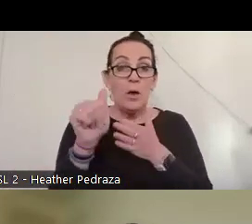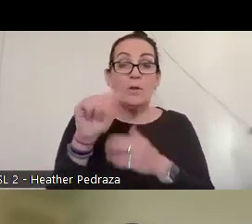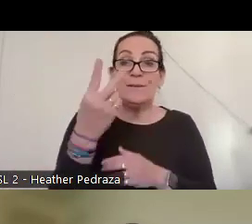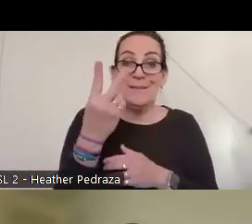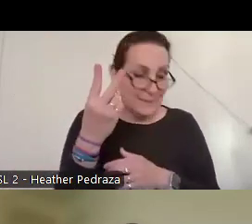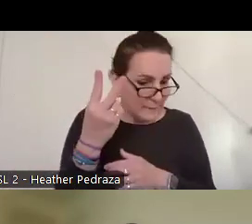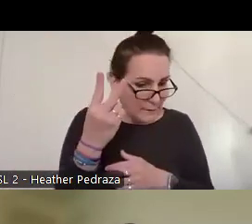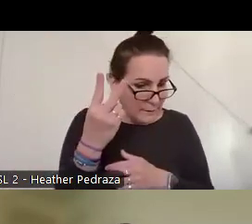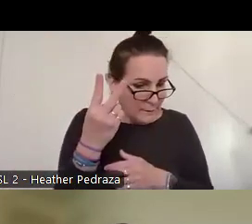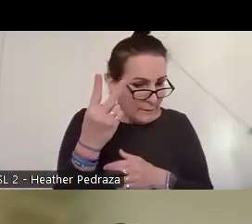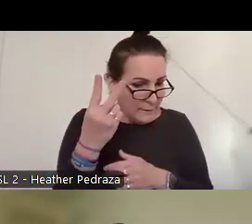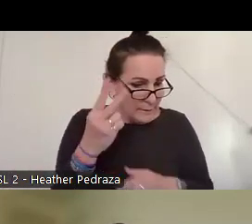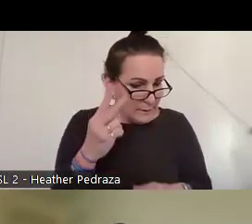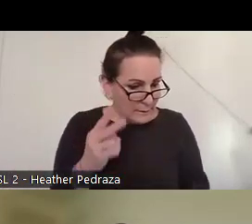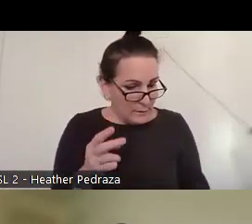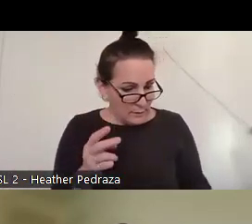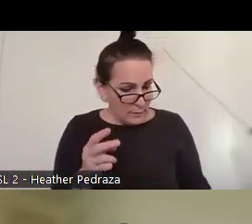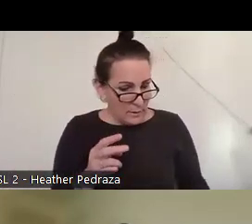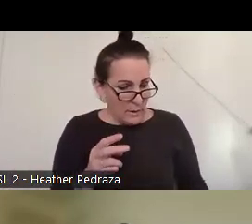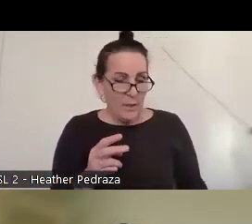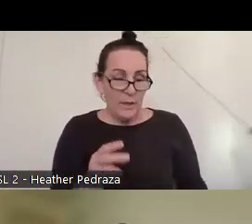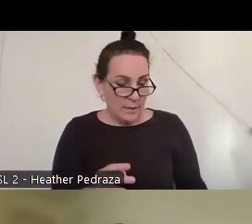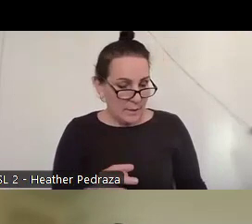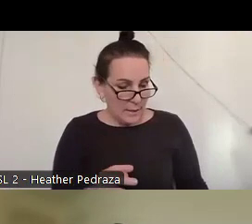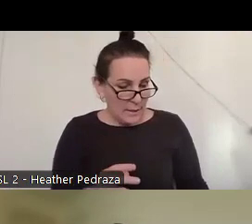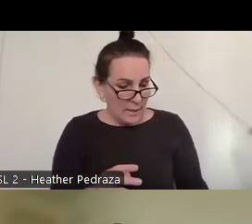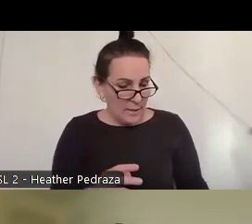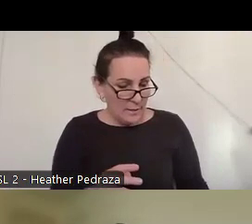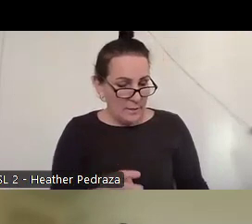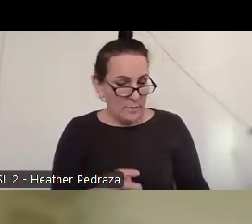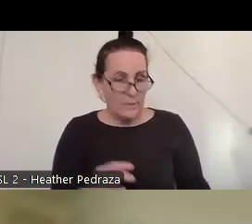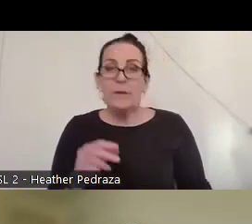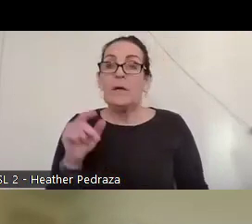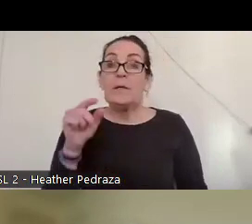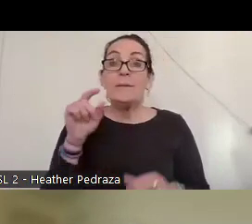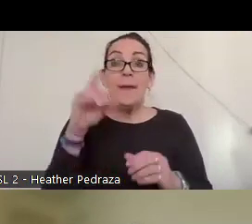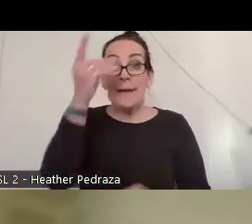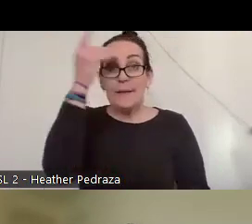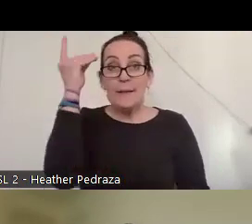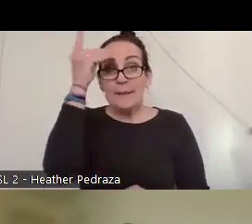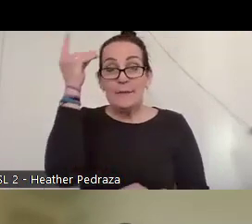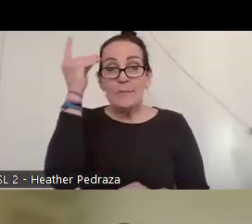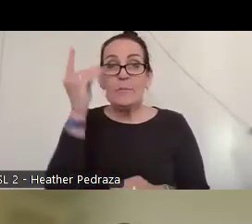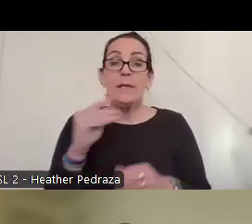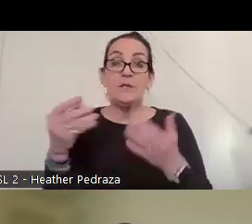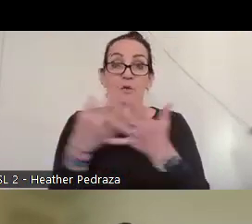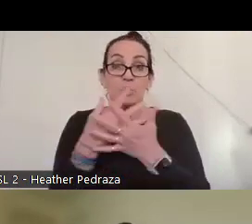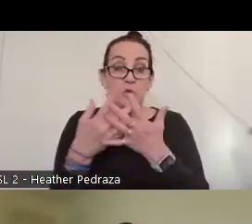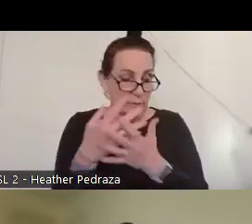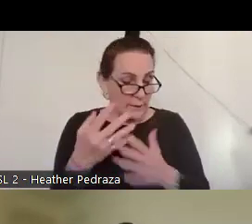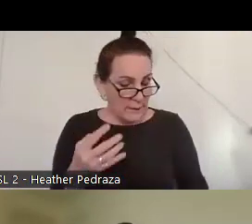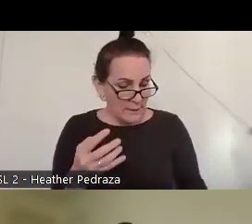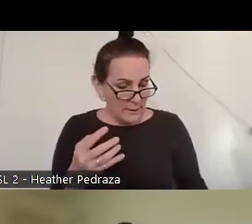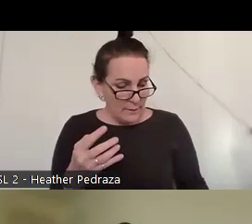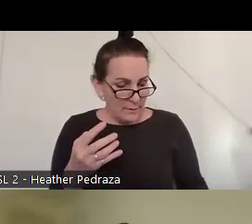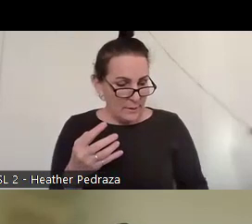about. And this is for them to continue operating a dynamic training program on dementia screening, care navigation, and case management.